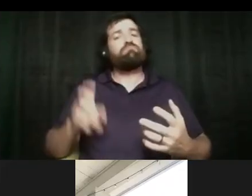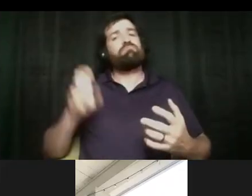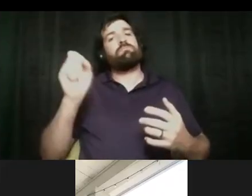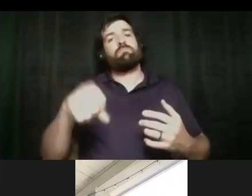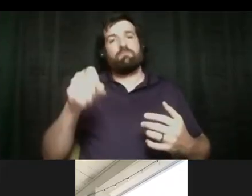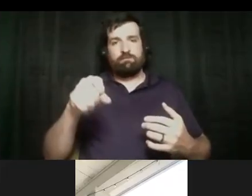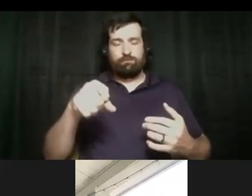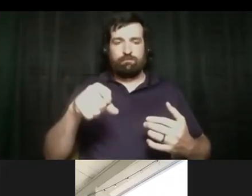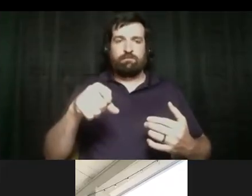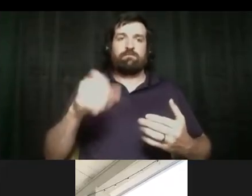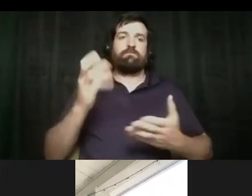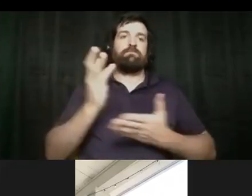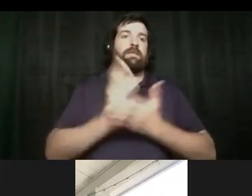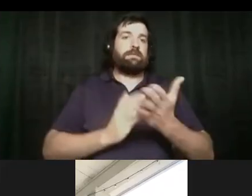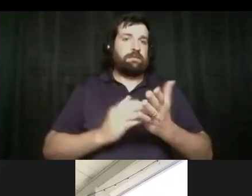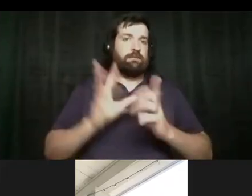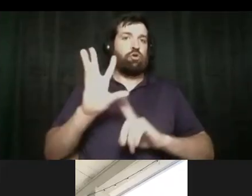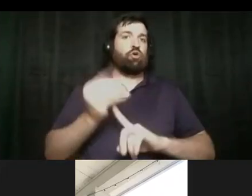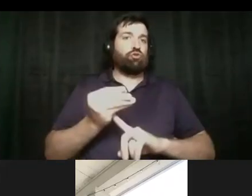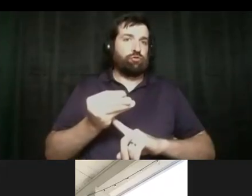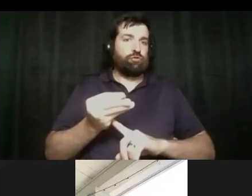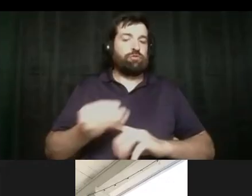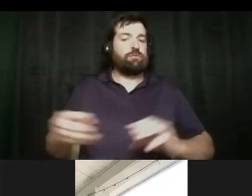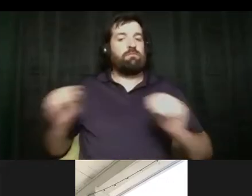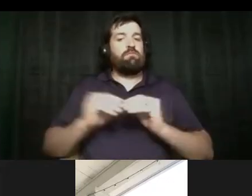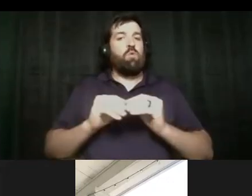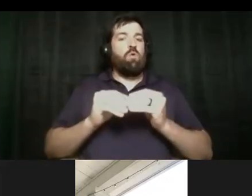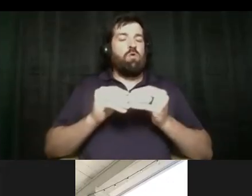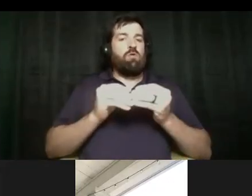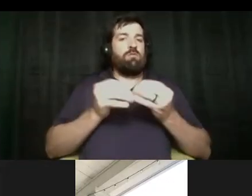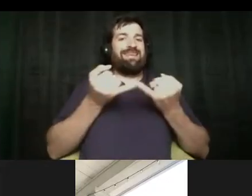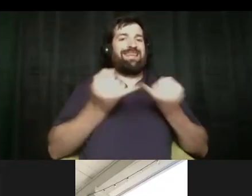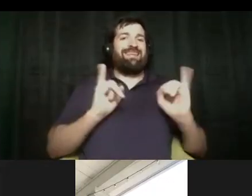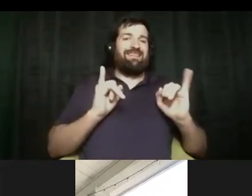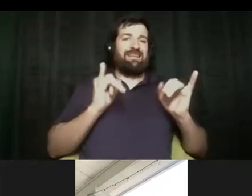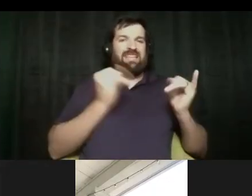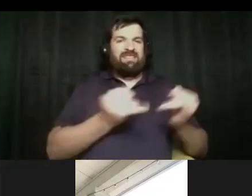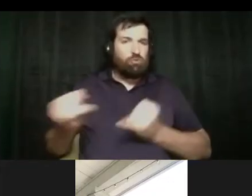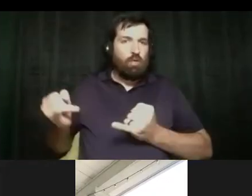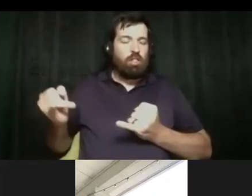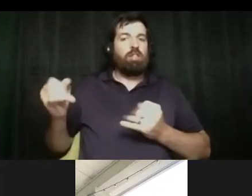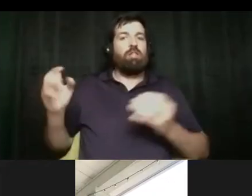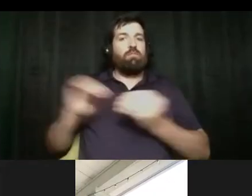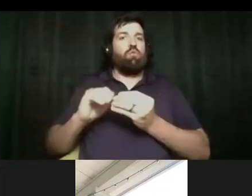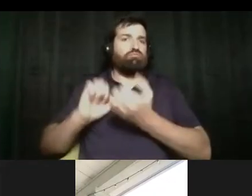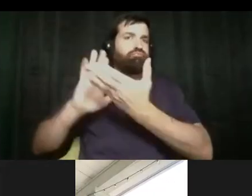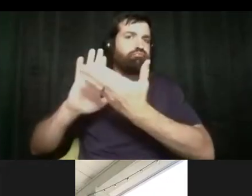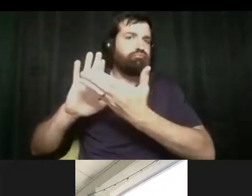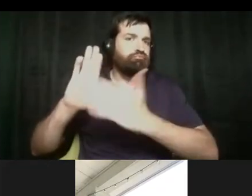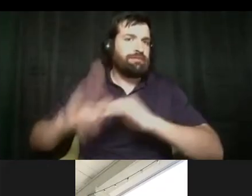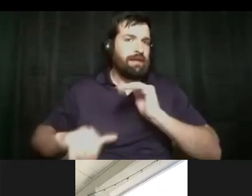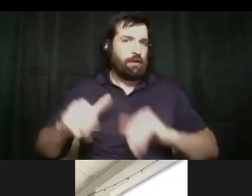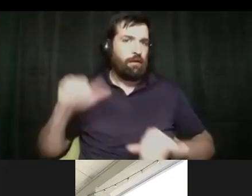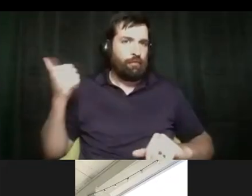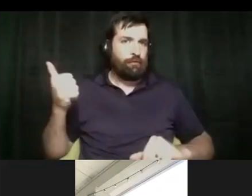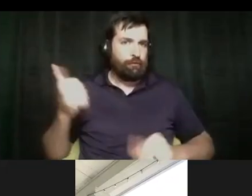are some cultures that are much more individualistic, much more confrontational, than others. I